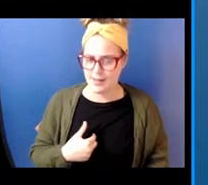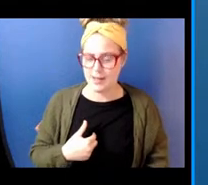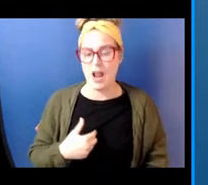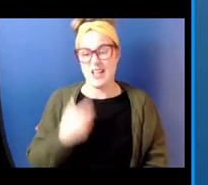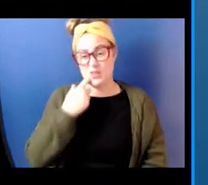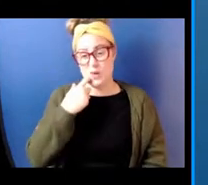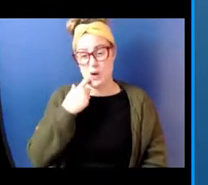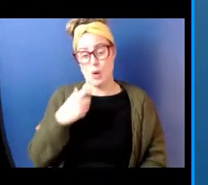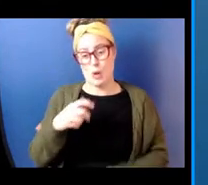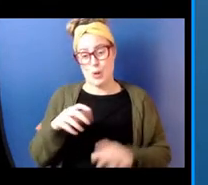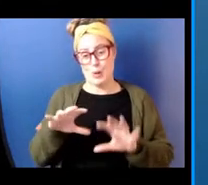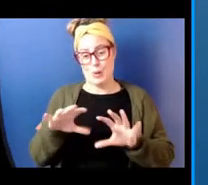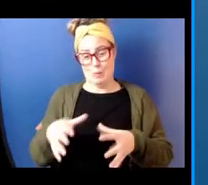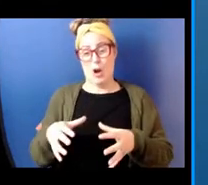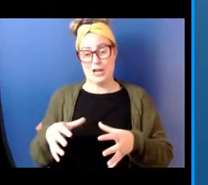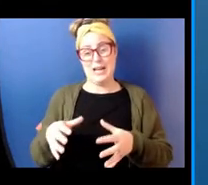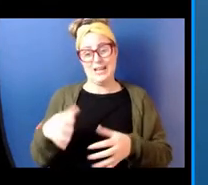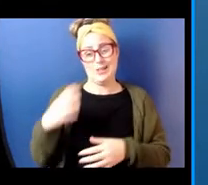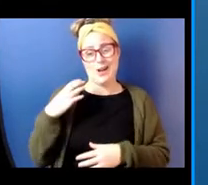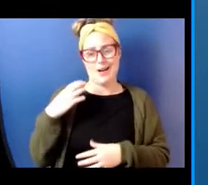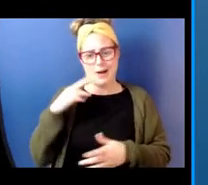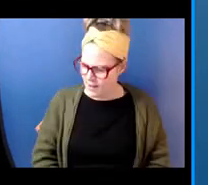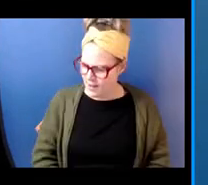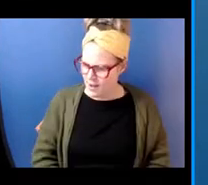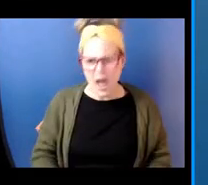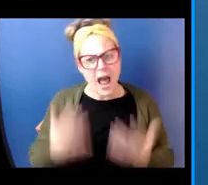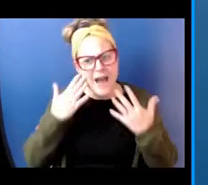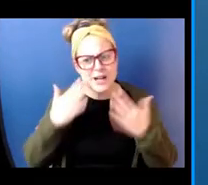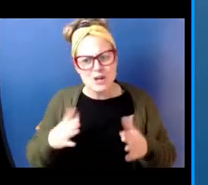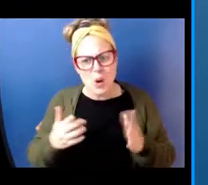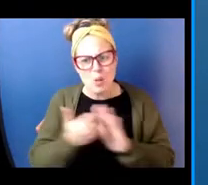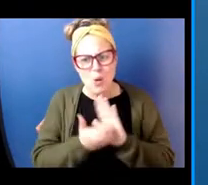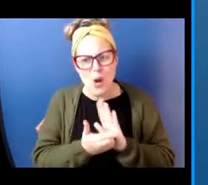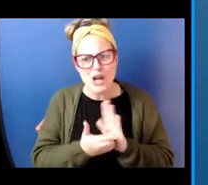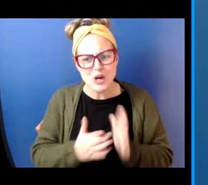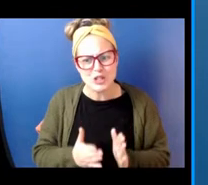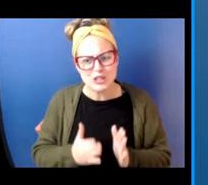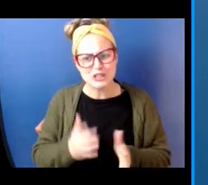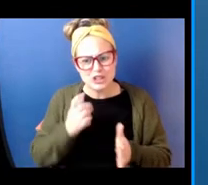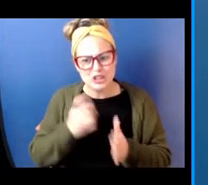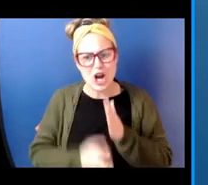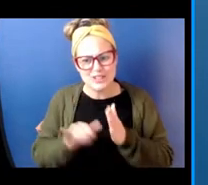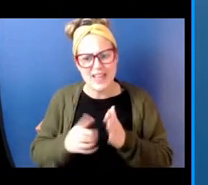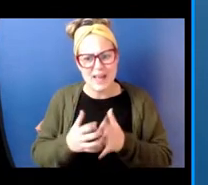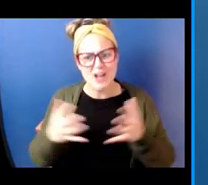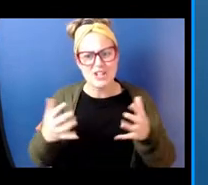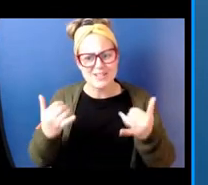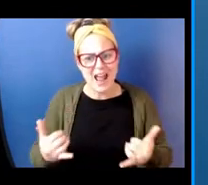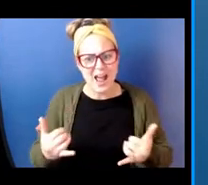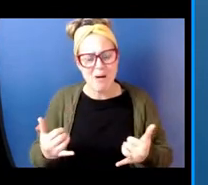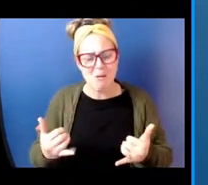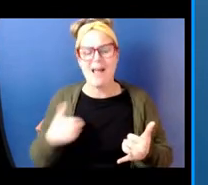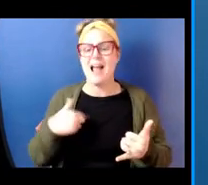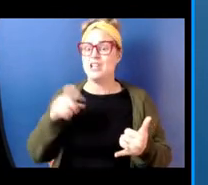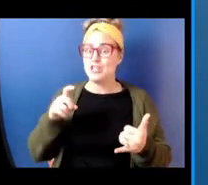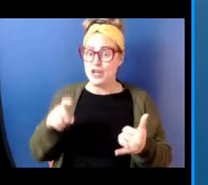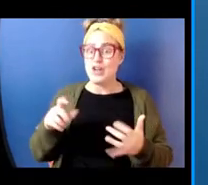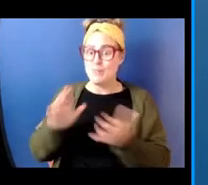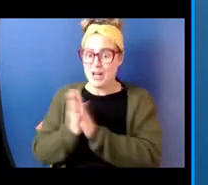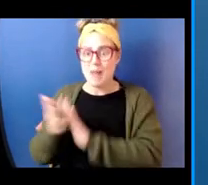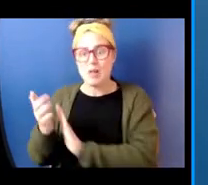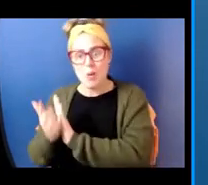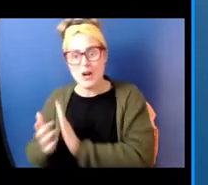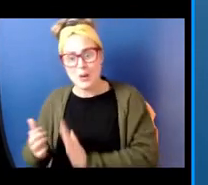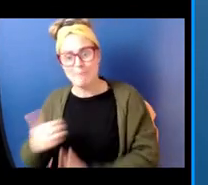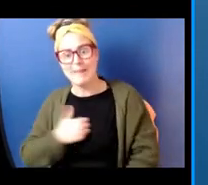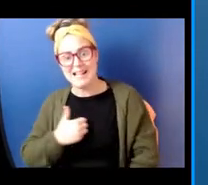I mean you know when I used to look at the legal bills close years you know I should have been the lawyer damn it uh but when I looked at the results